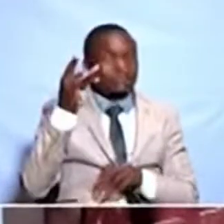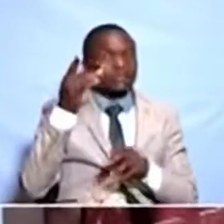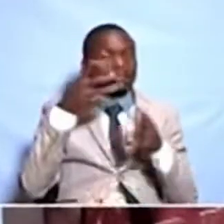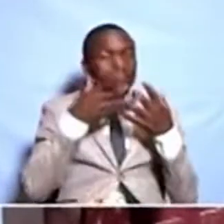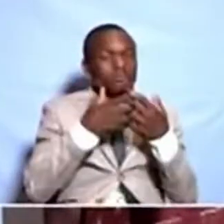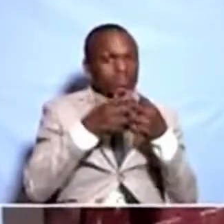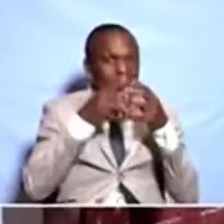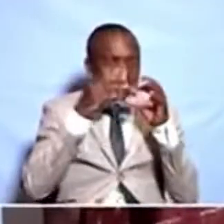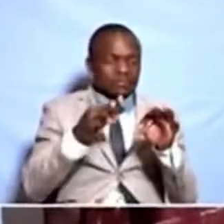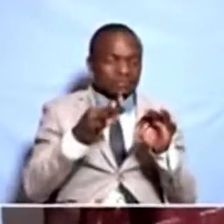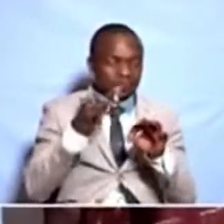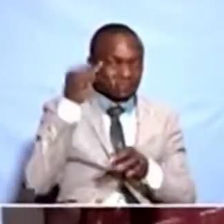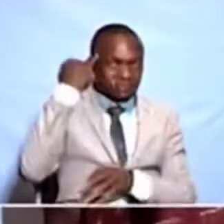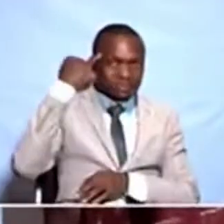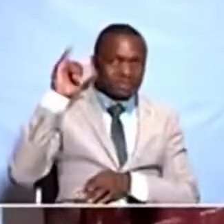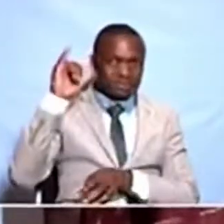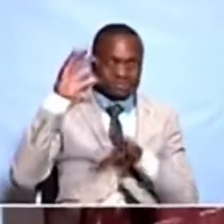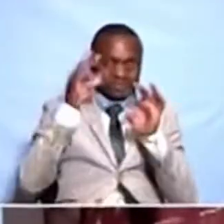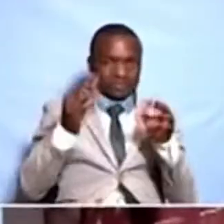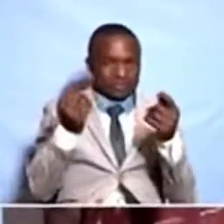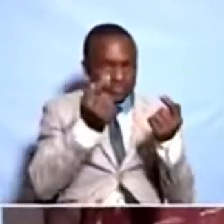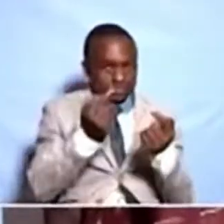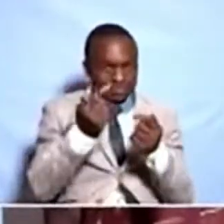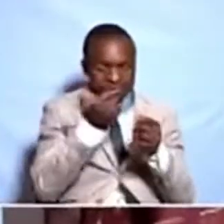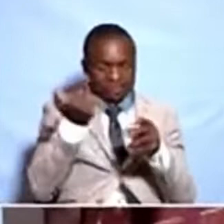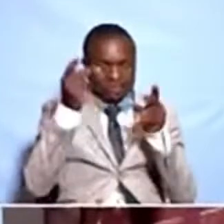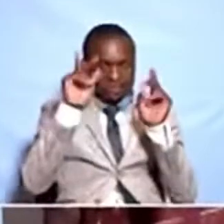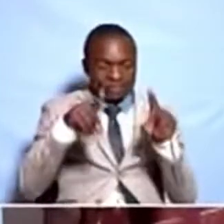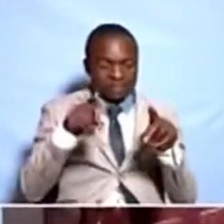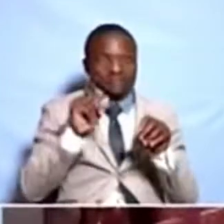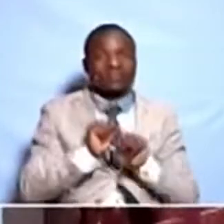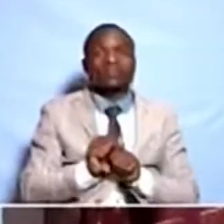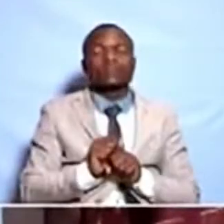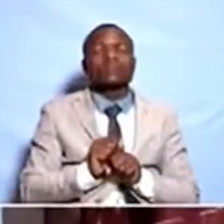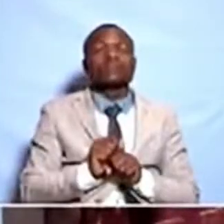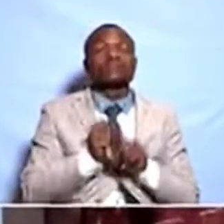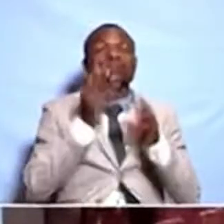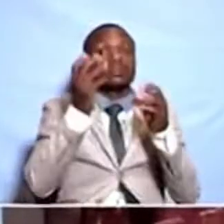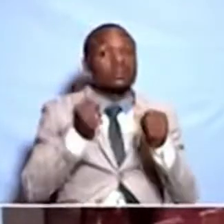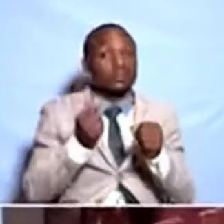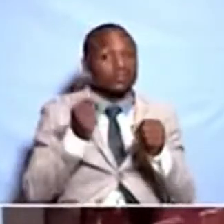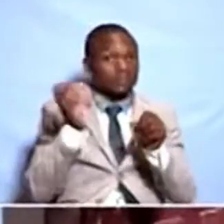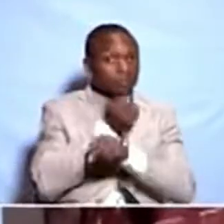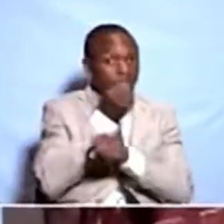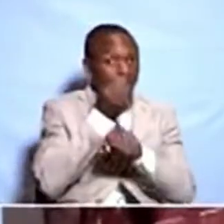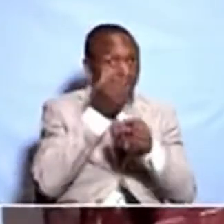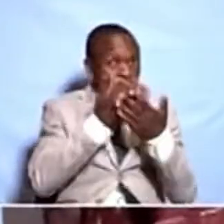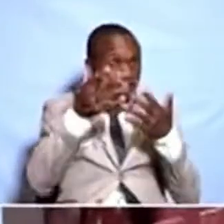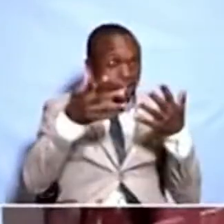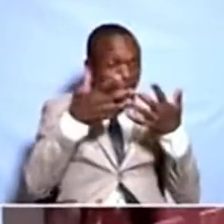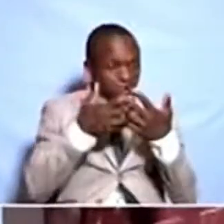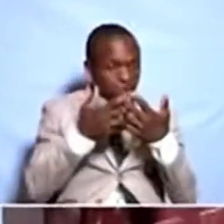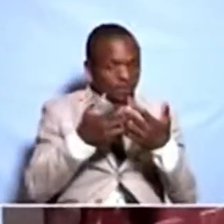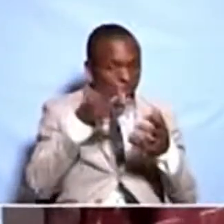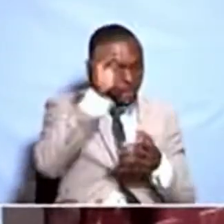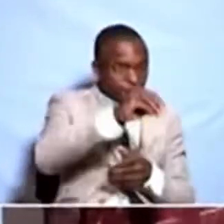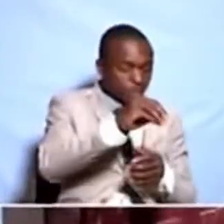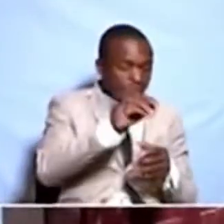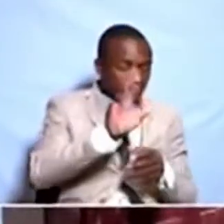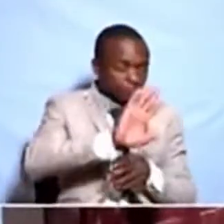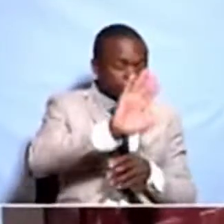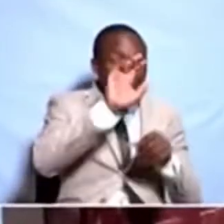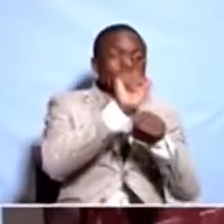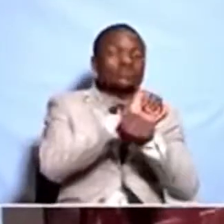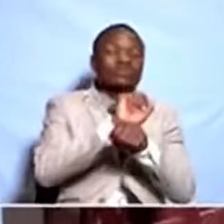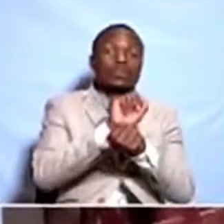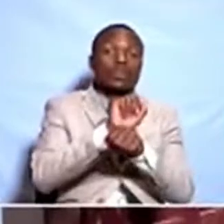if it were a situation where any person would get an engine and he put it in his vehicle without